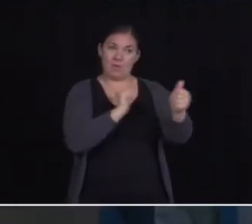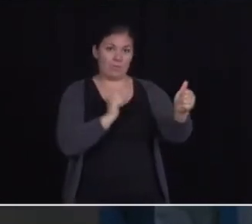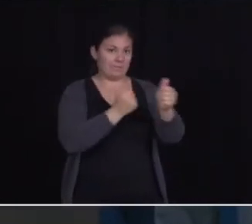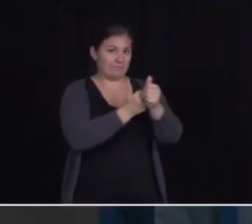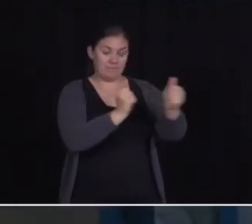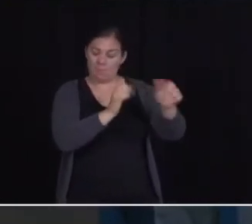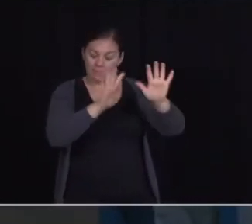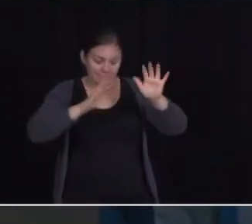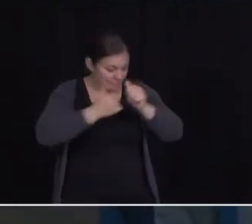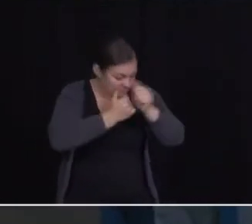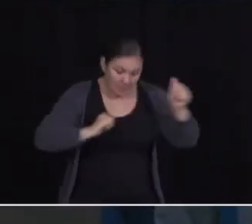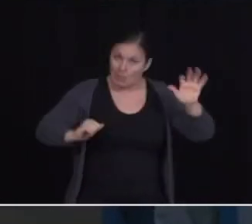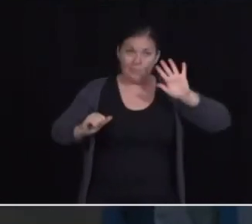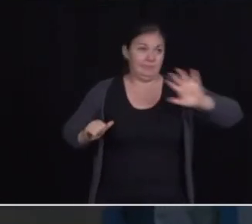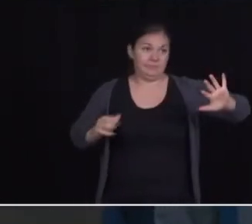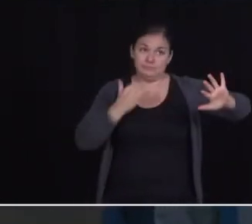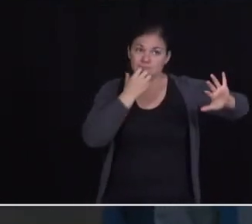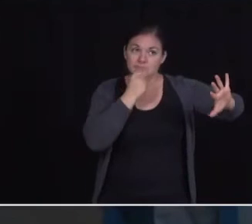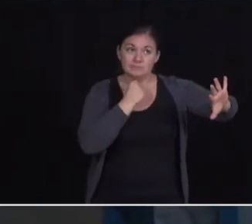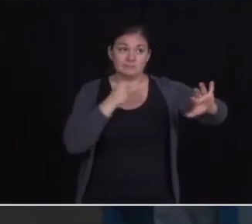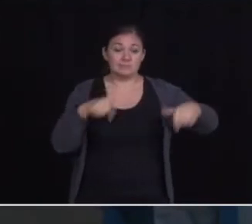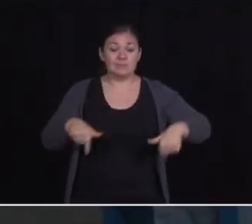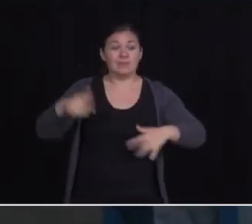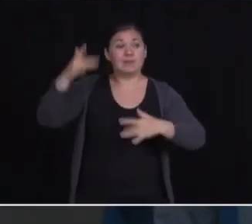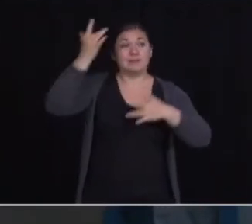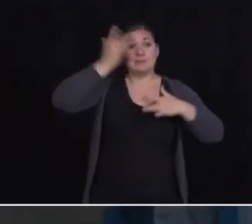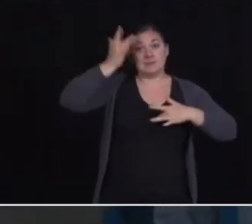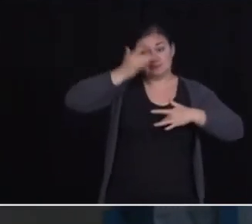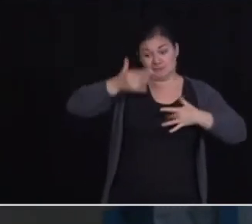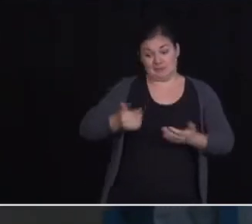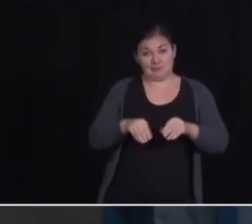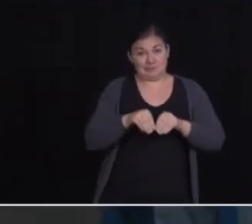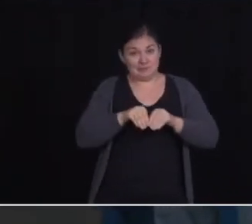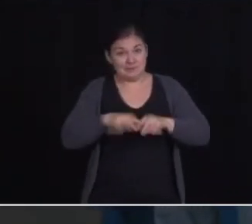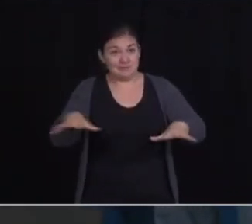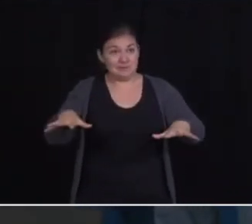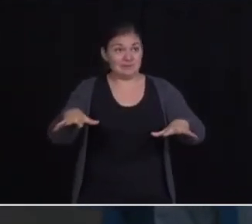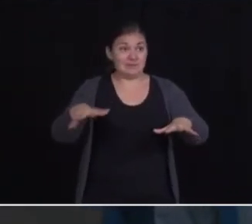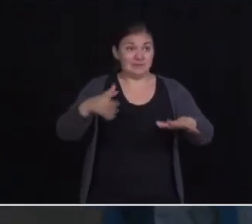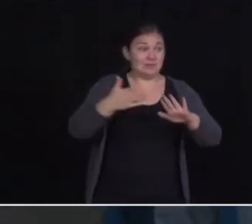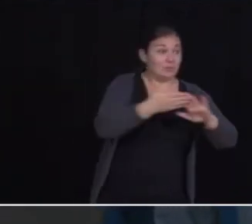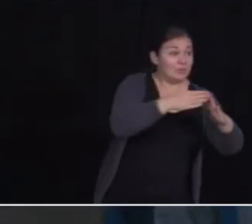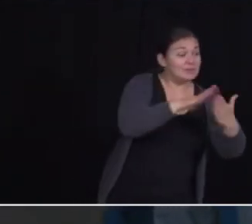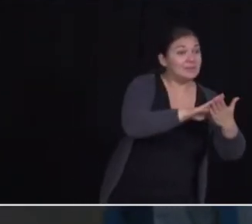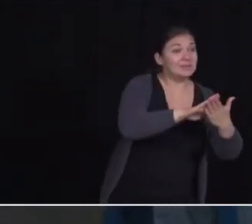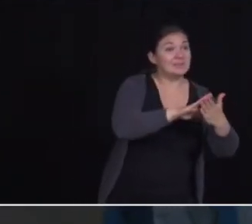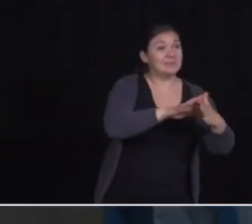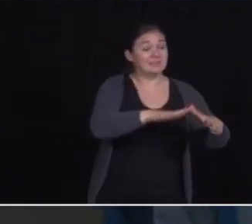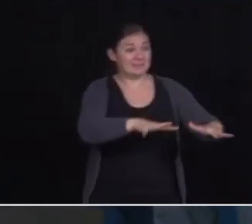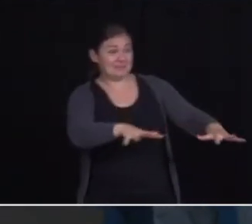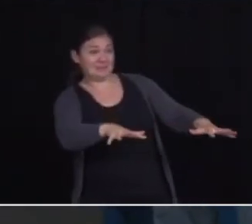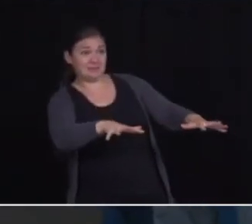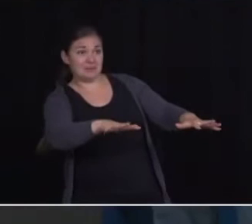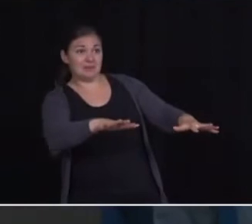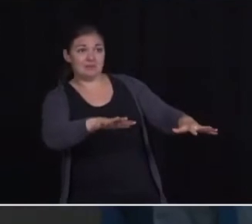as this virus is spreading at the rate in the community, our long-term care homes remain vulnerable.